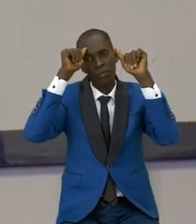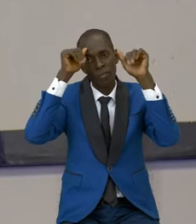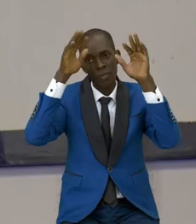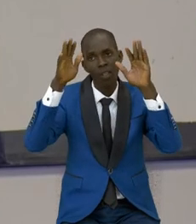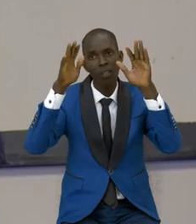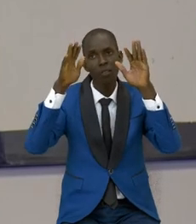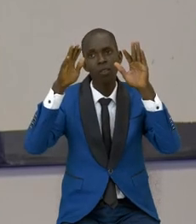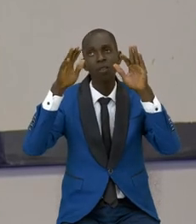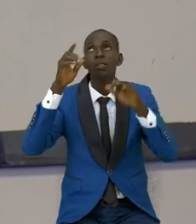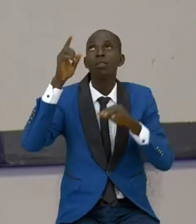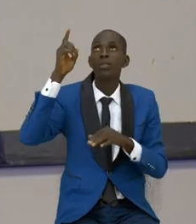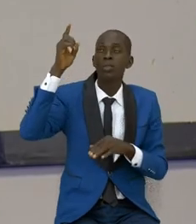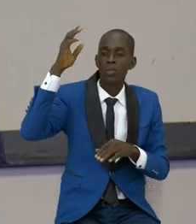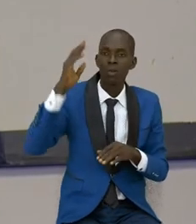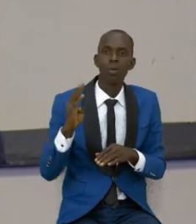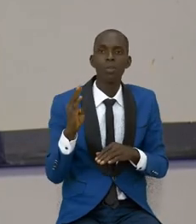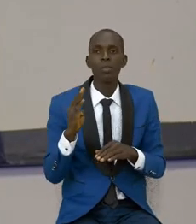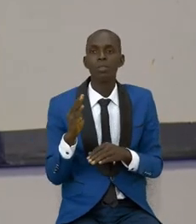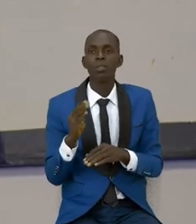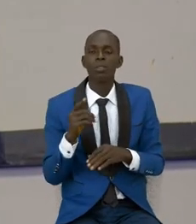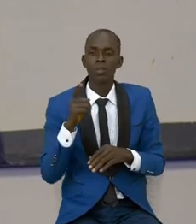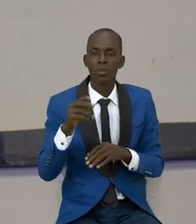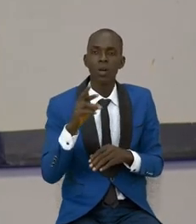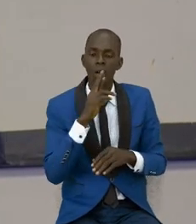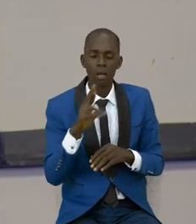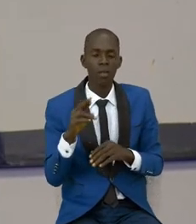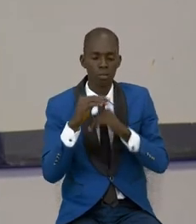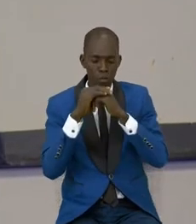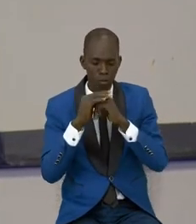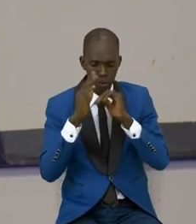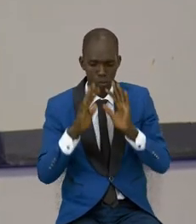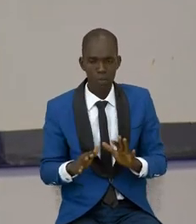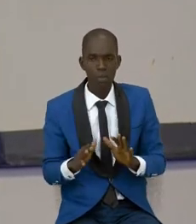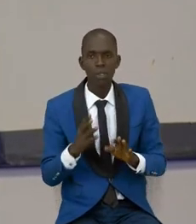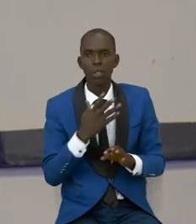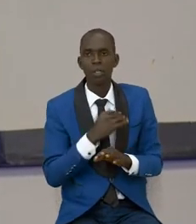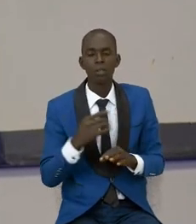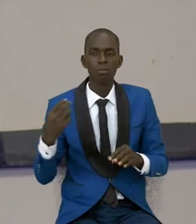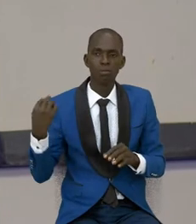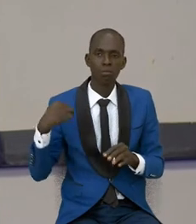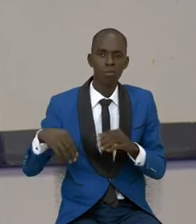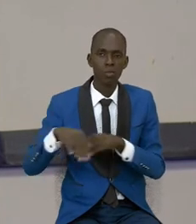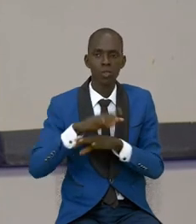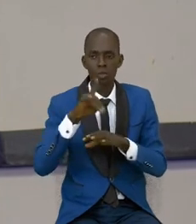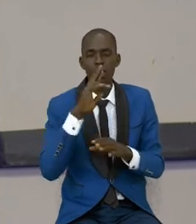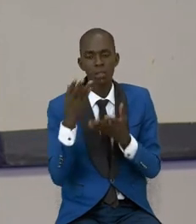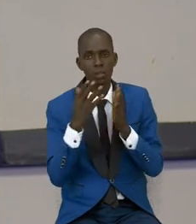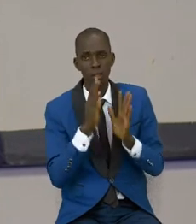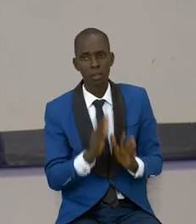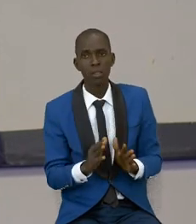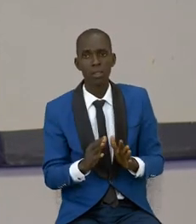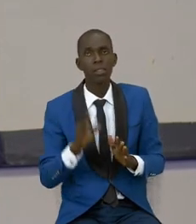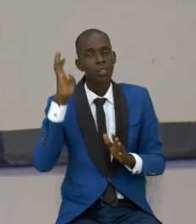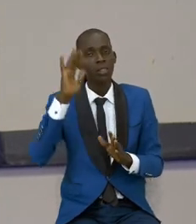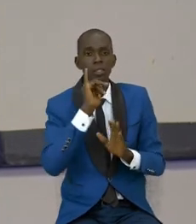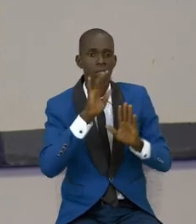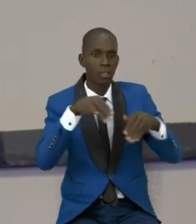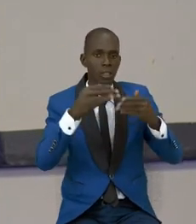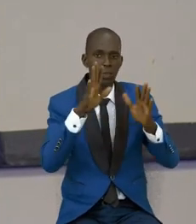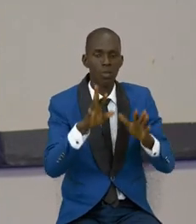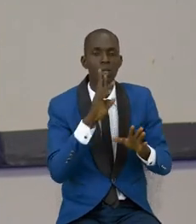worshiper. Sovereign, and you are a subject. Master, and you are a servant. benefactor, and you are the